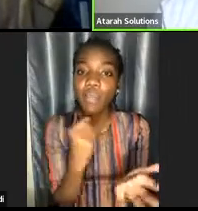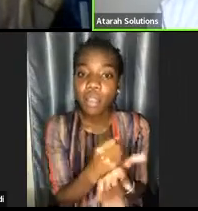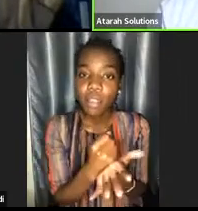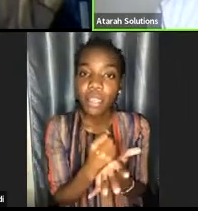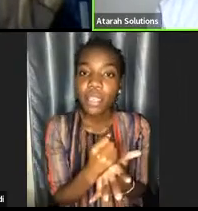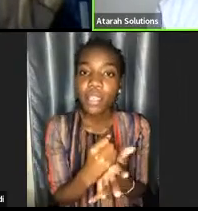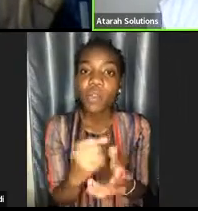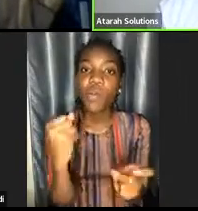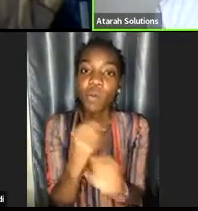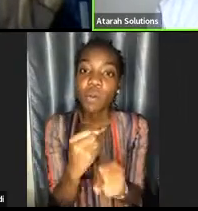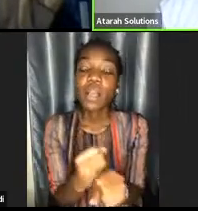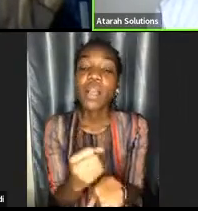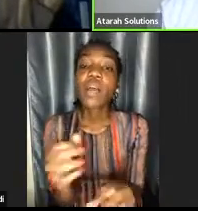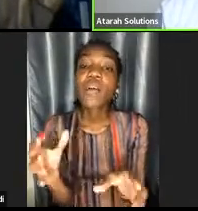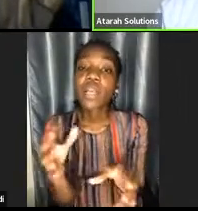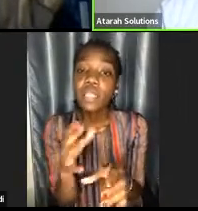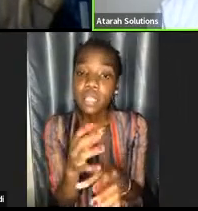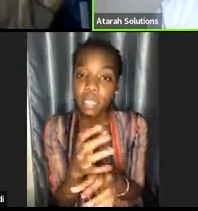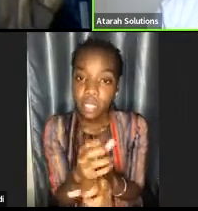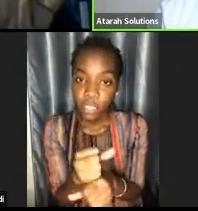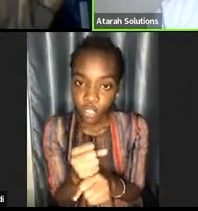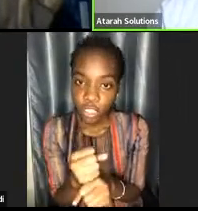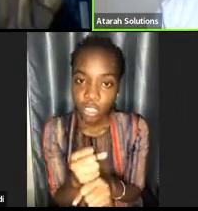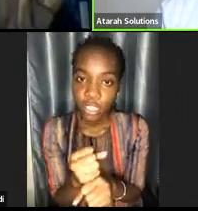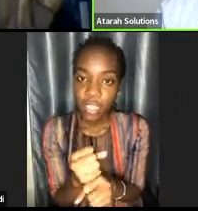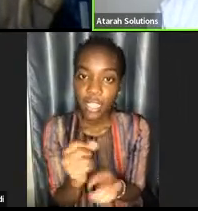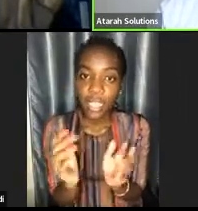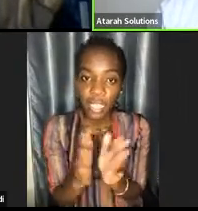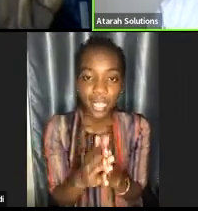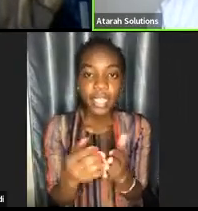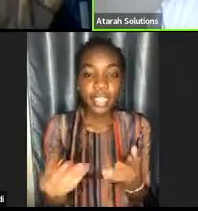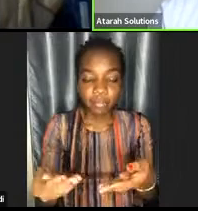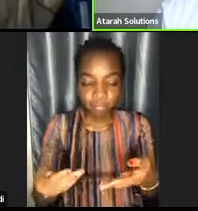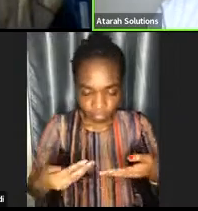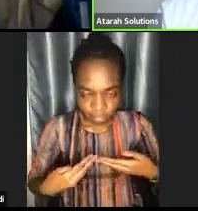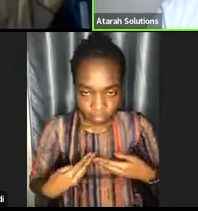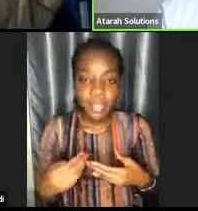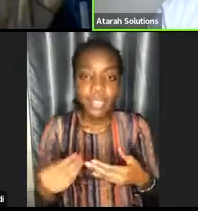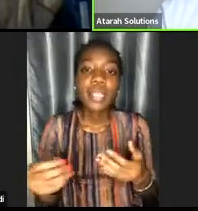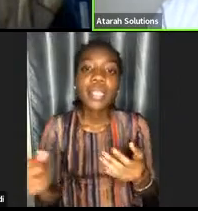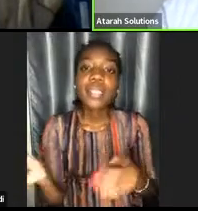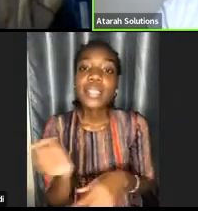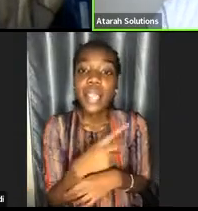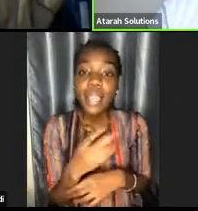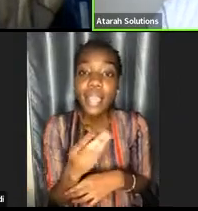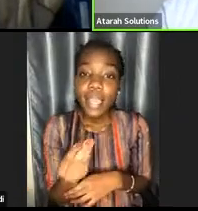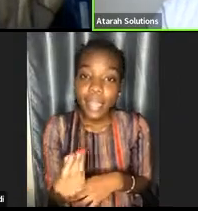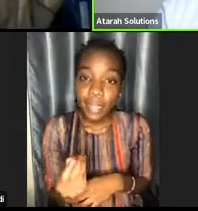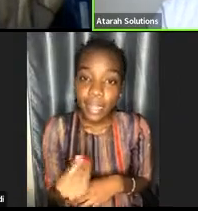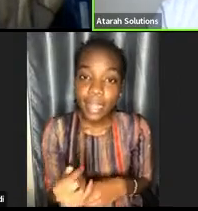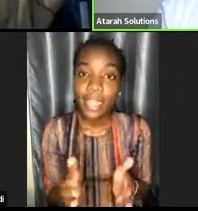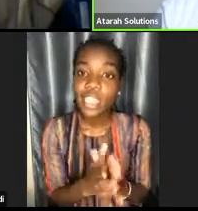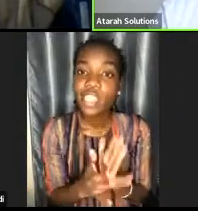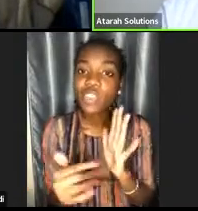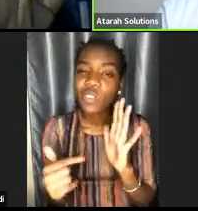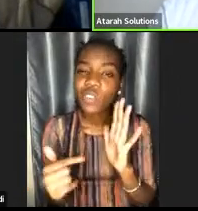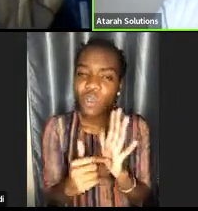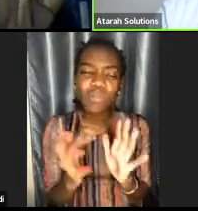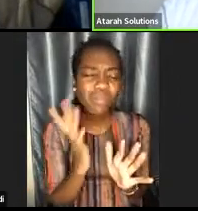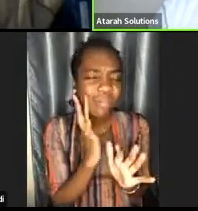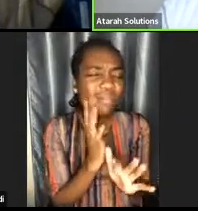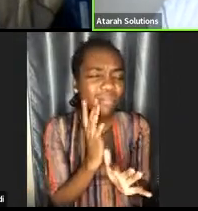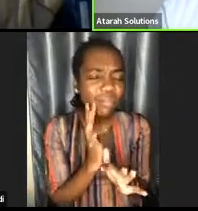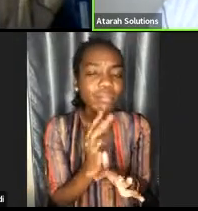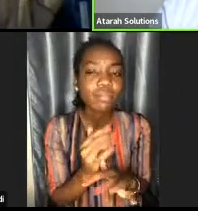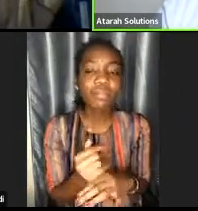that organization and you have received a salary and you have also been showing up every day, there's something we